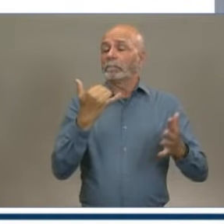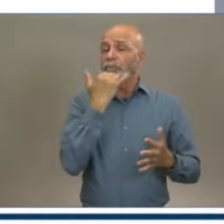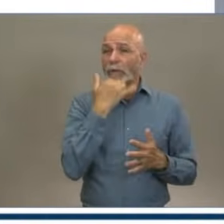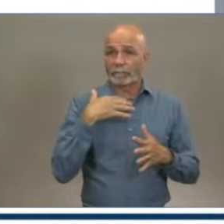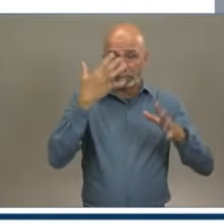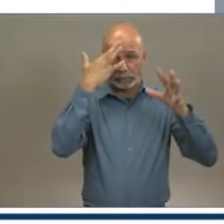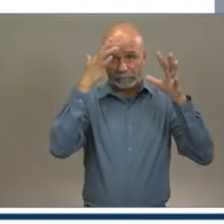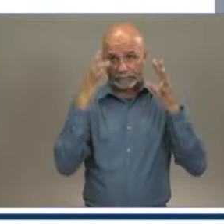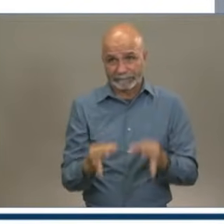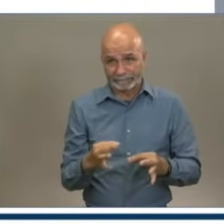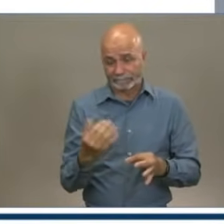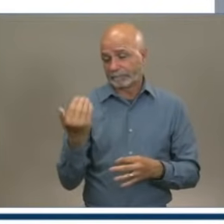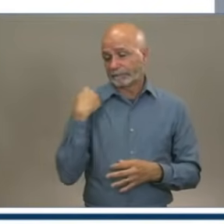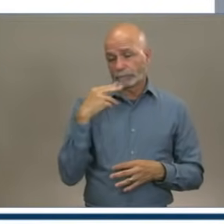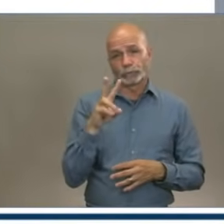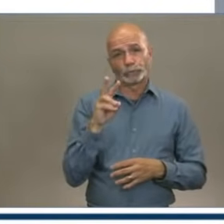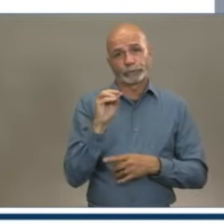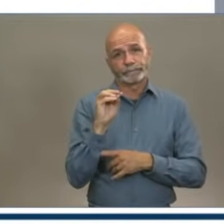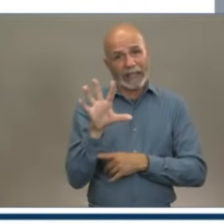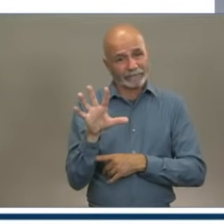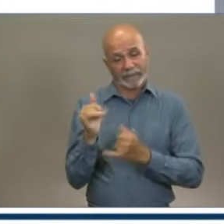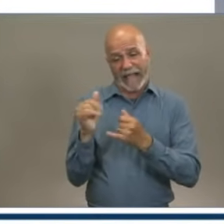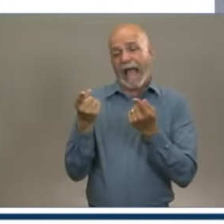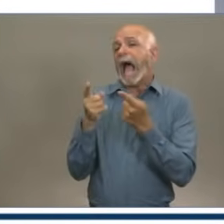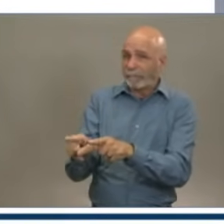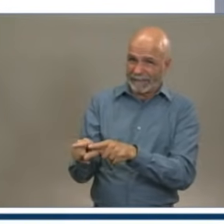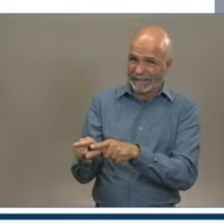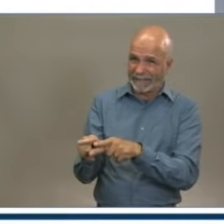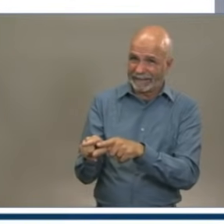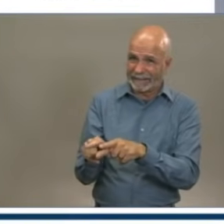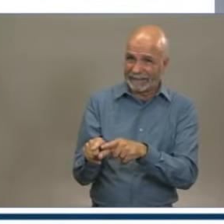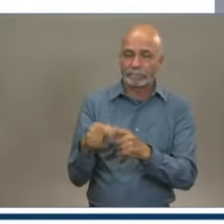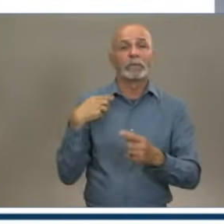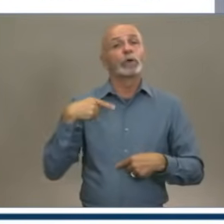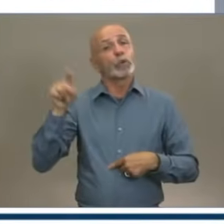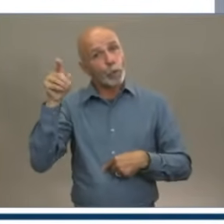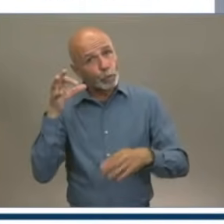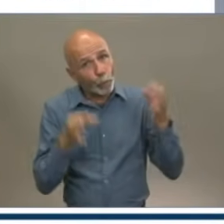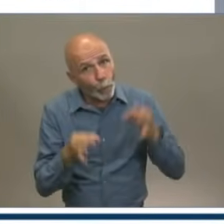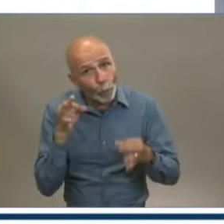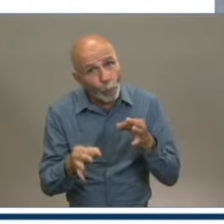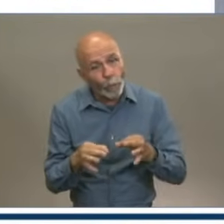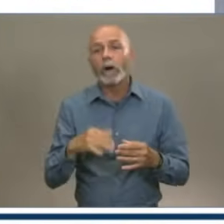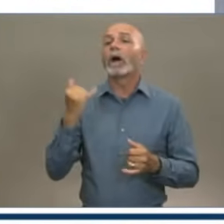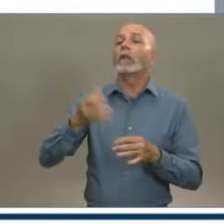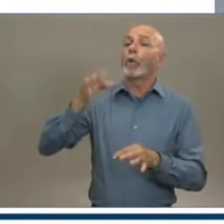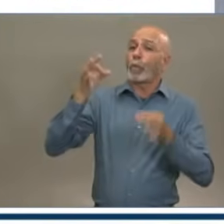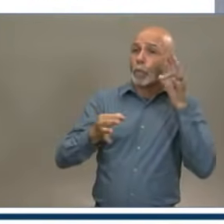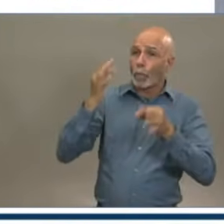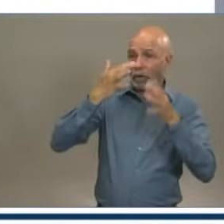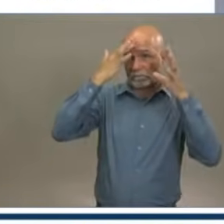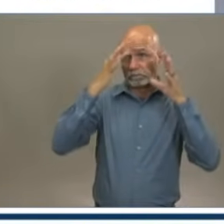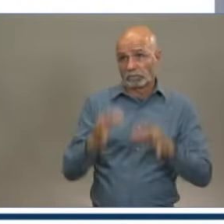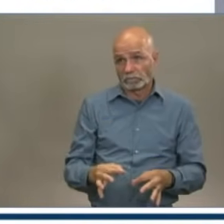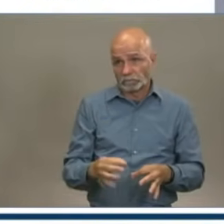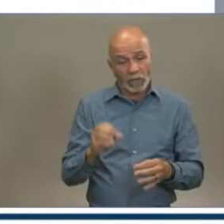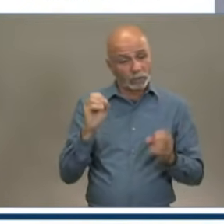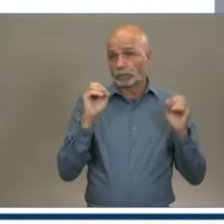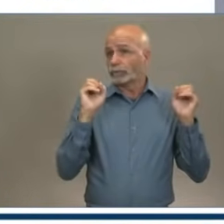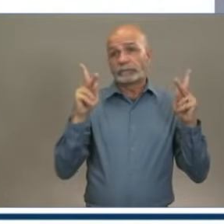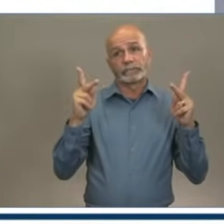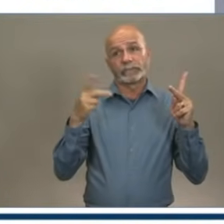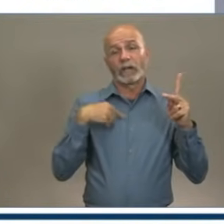incident, and it followed the right process. The courts made their determination, and I moved on and changed my